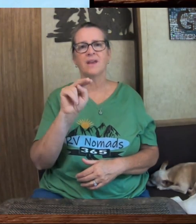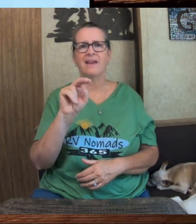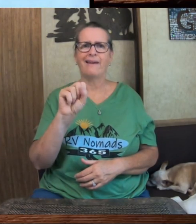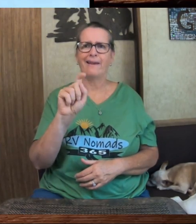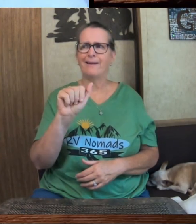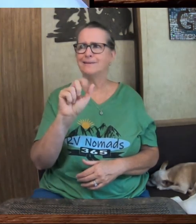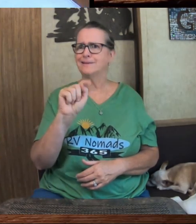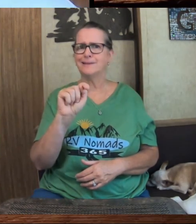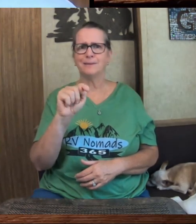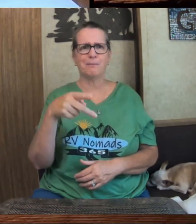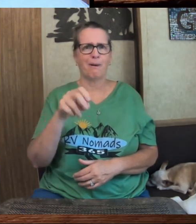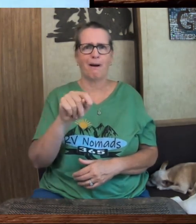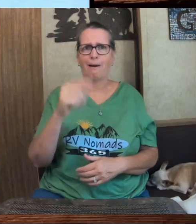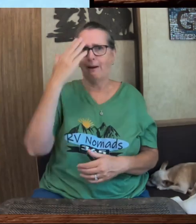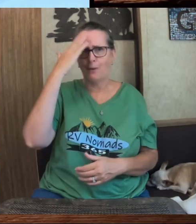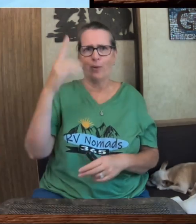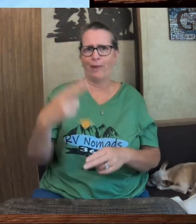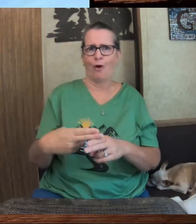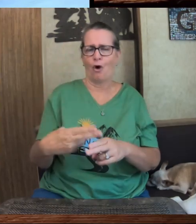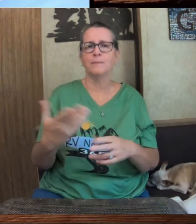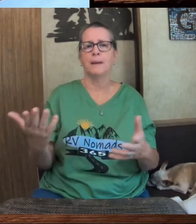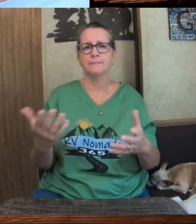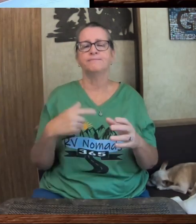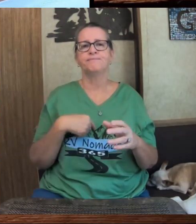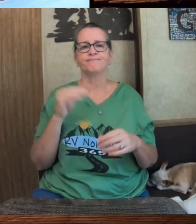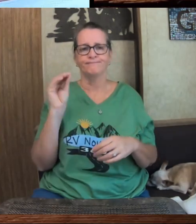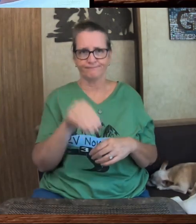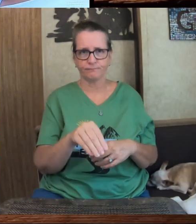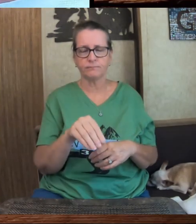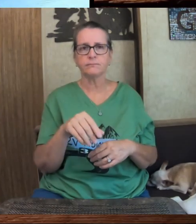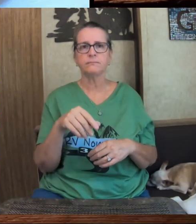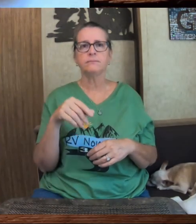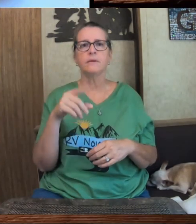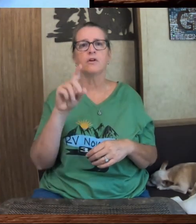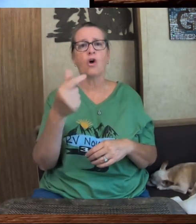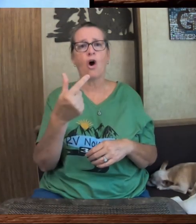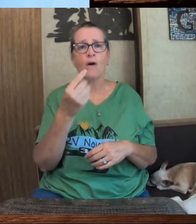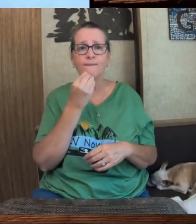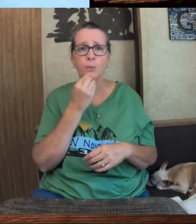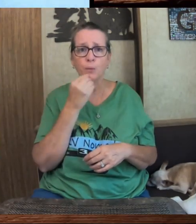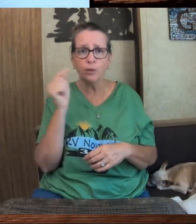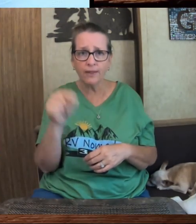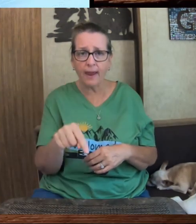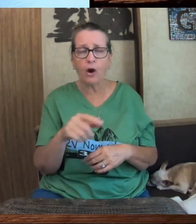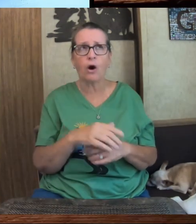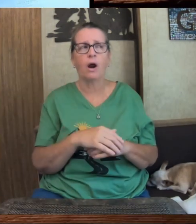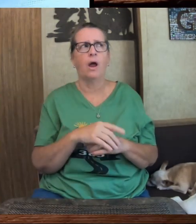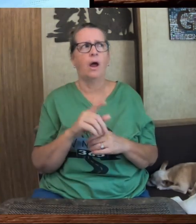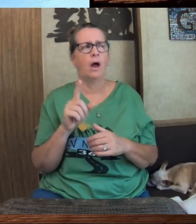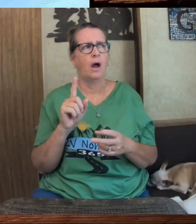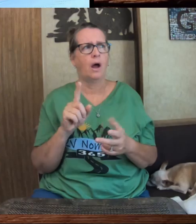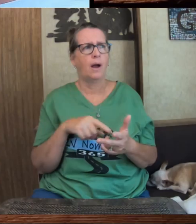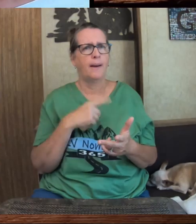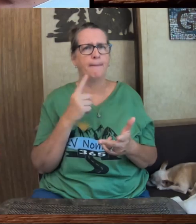Instapod. I don't know what the New Waves version is. So that'll still fit in here. I think our dog food will still fit in here. And